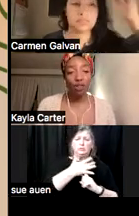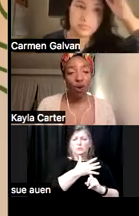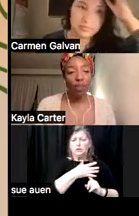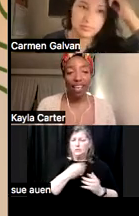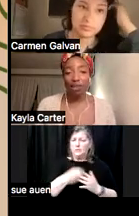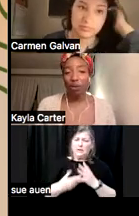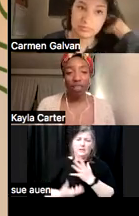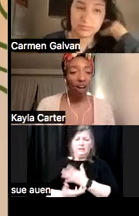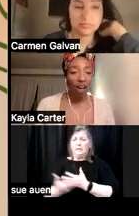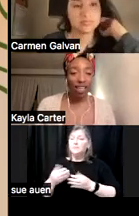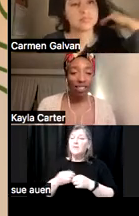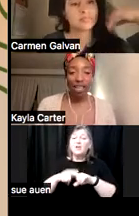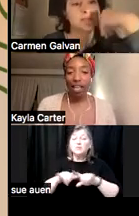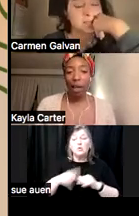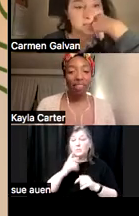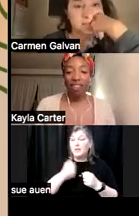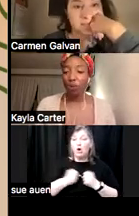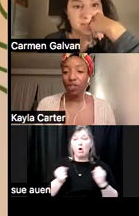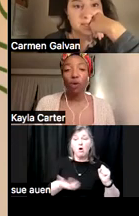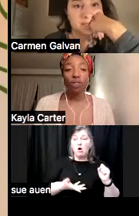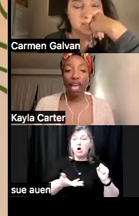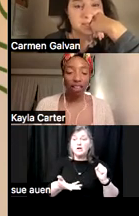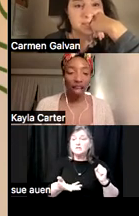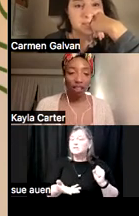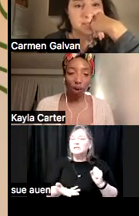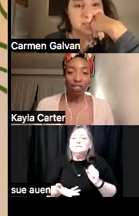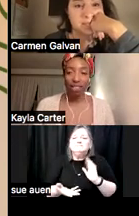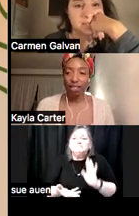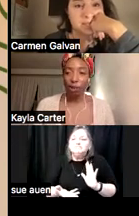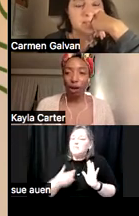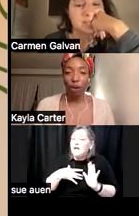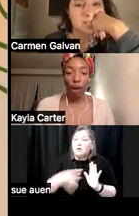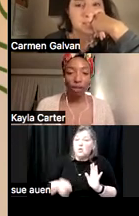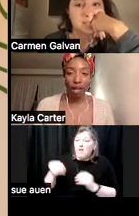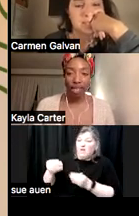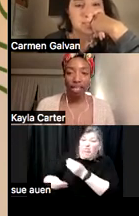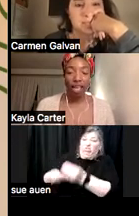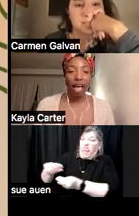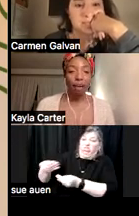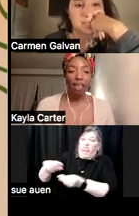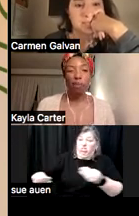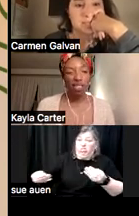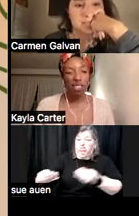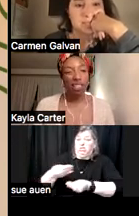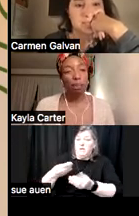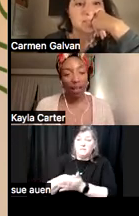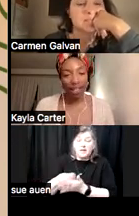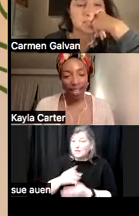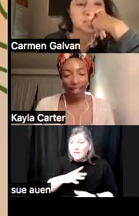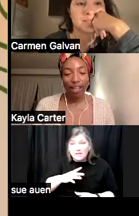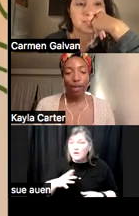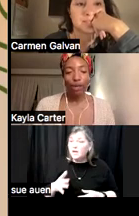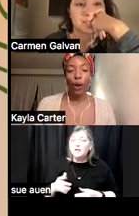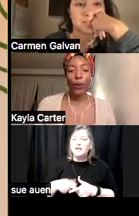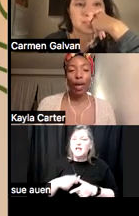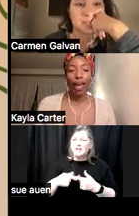And also we get to be really honest about the fact that we don't like a lot of the processes about around money, and the positions that they put us